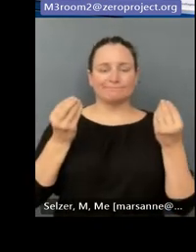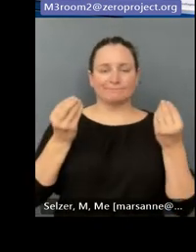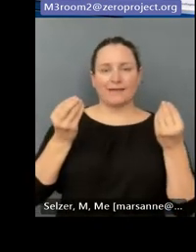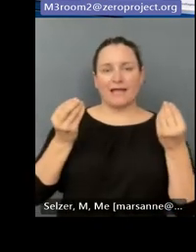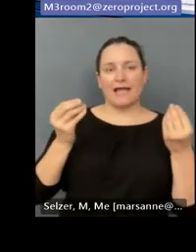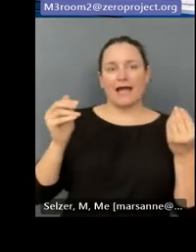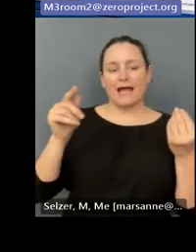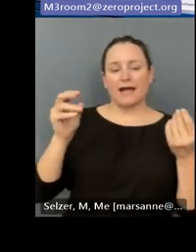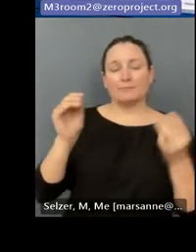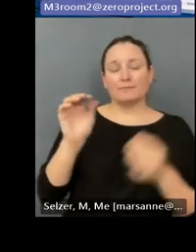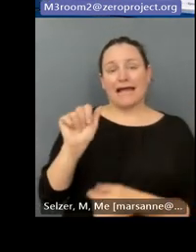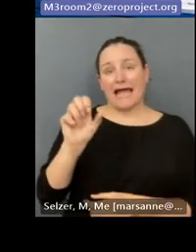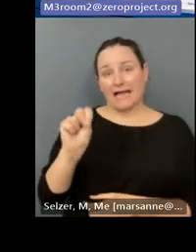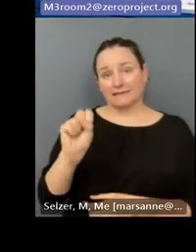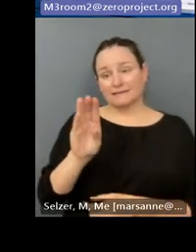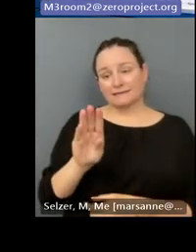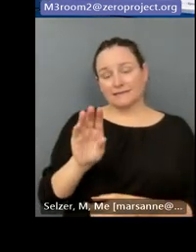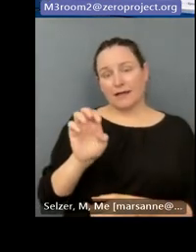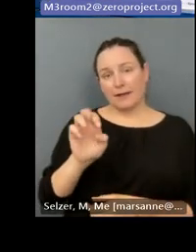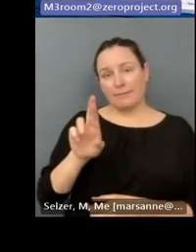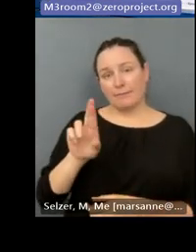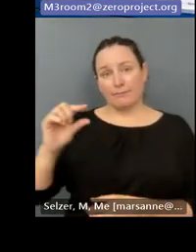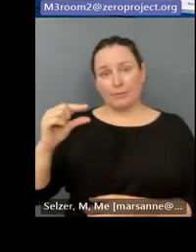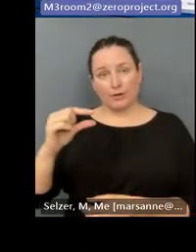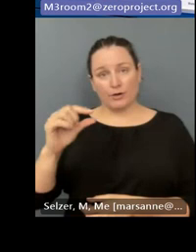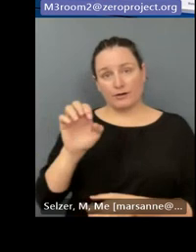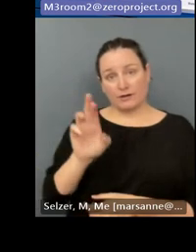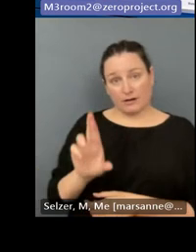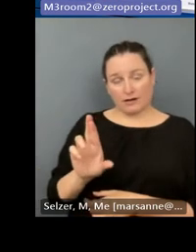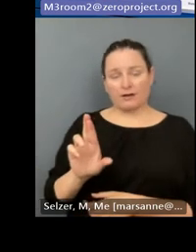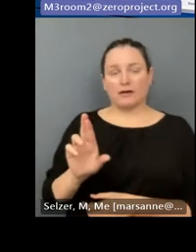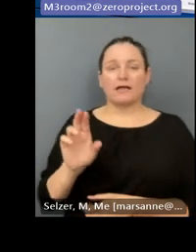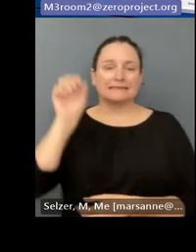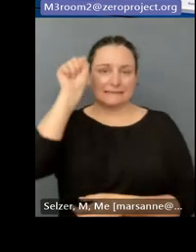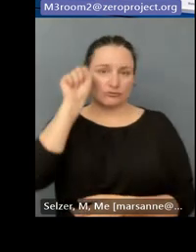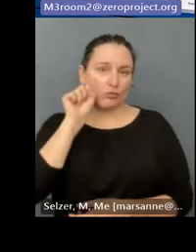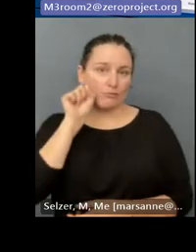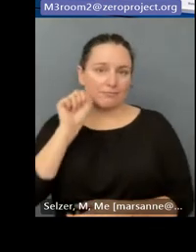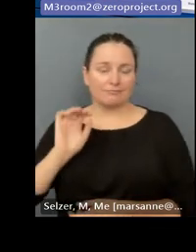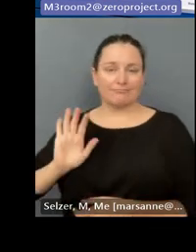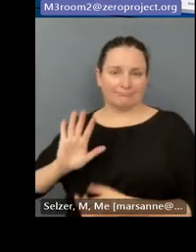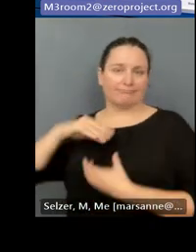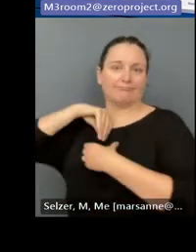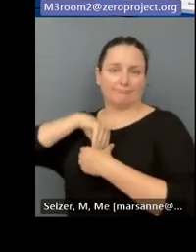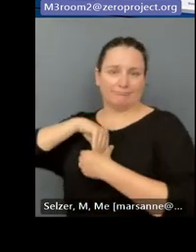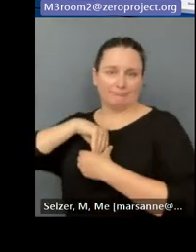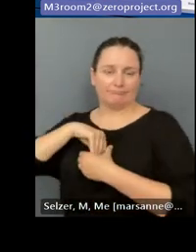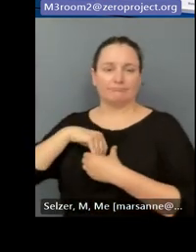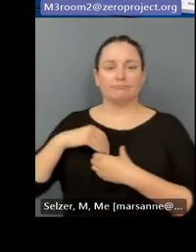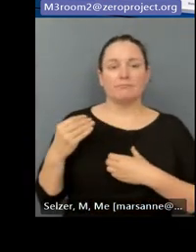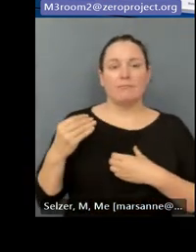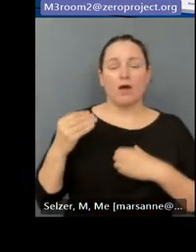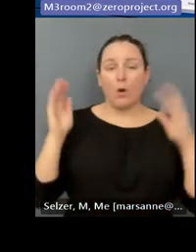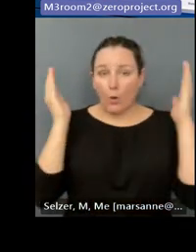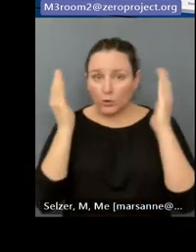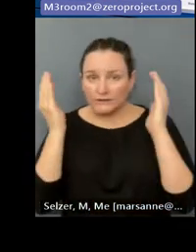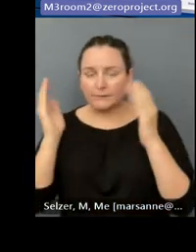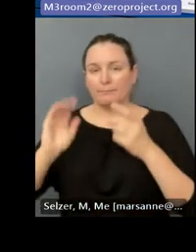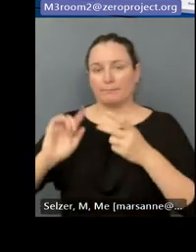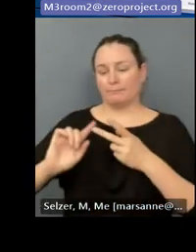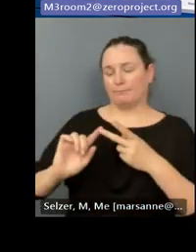in which we embarked on a journey of deep learning about autism, Asperger, and most